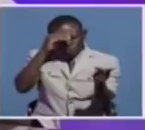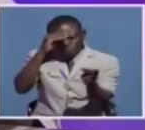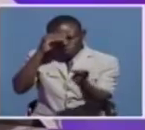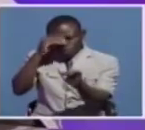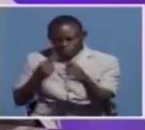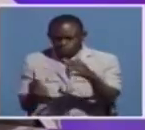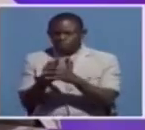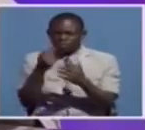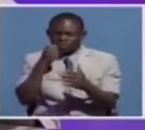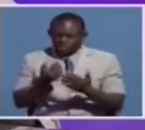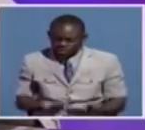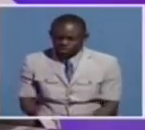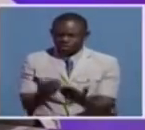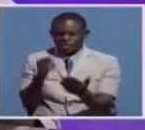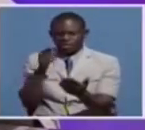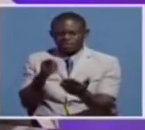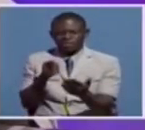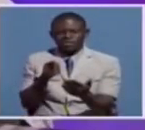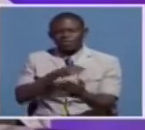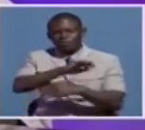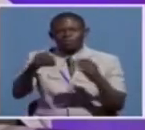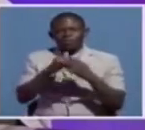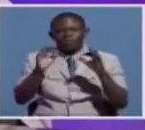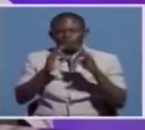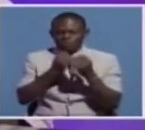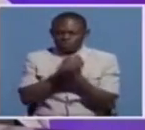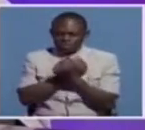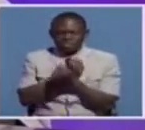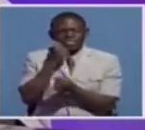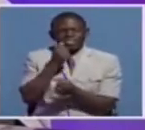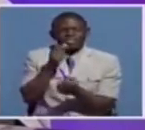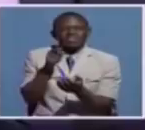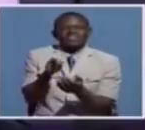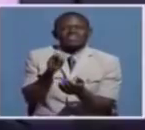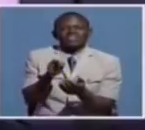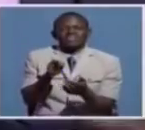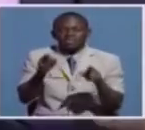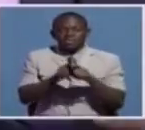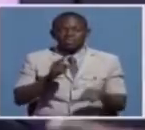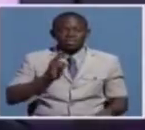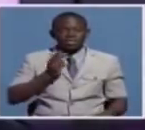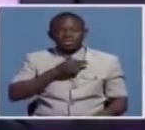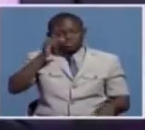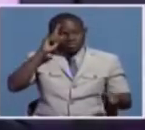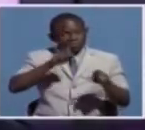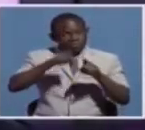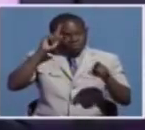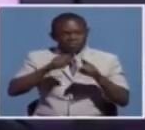her. Yeah, we really spoiled her, including the parents, and we didn't mind because it was a girl.